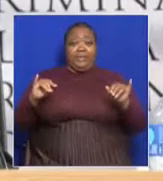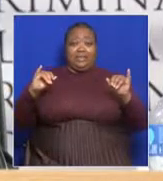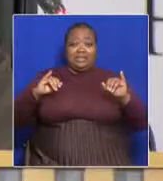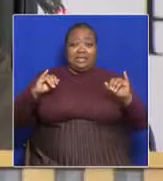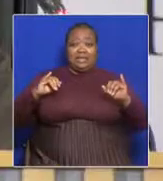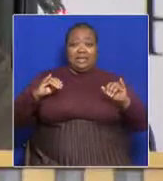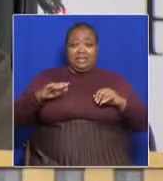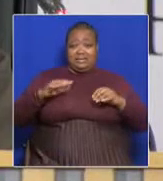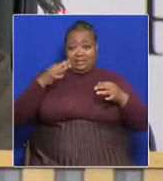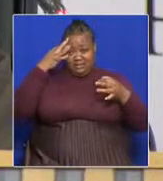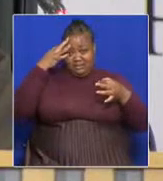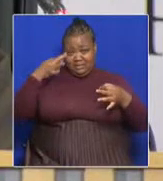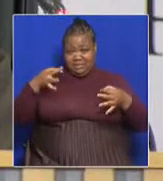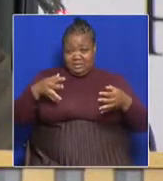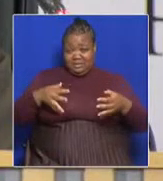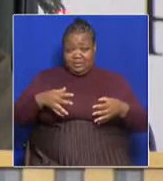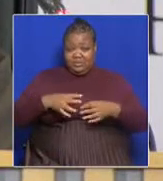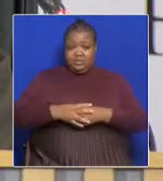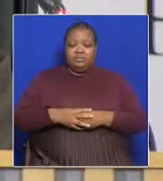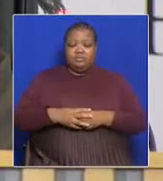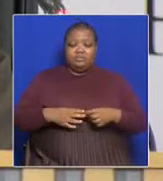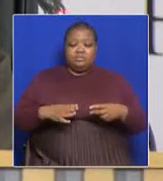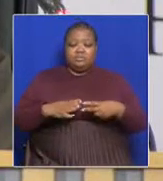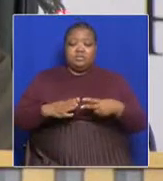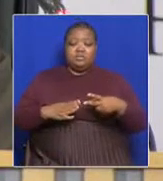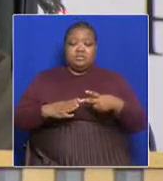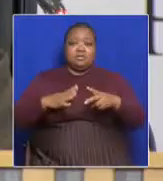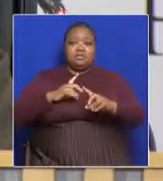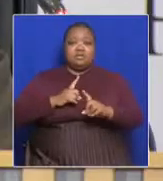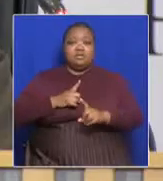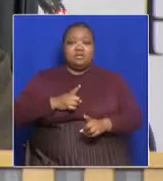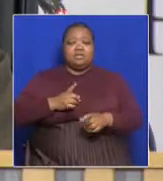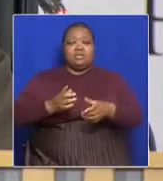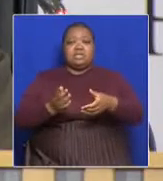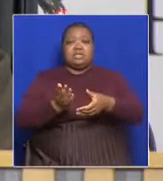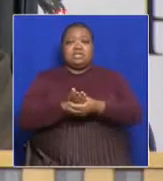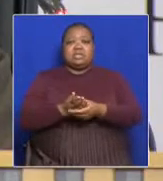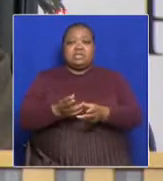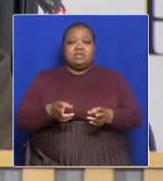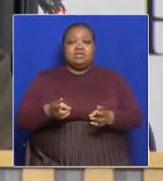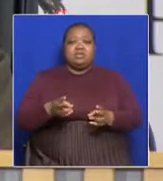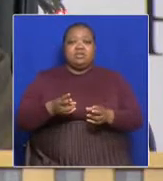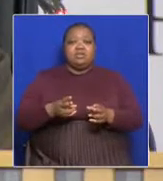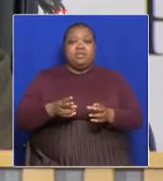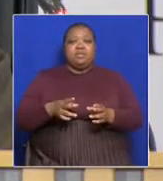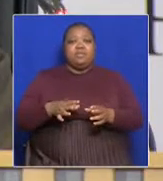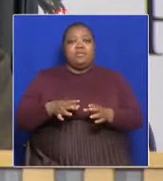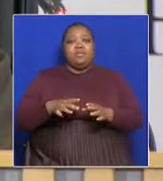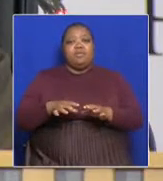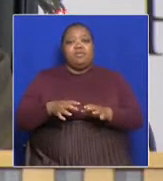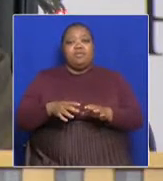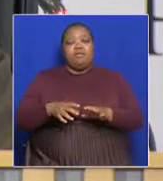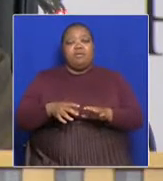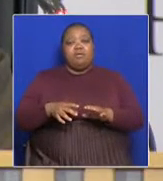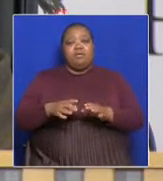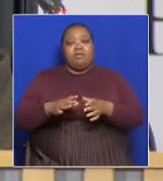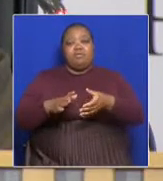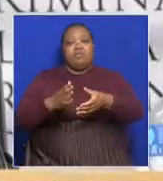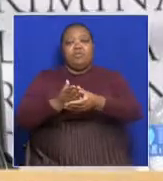I'll answer that in two parts. Please. These cases normally are even filed before that period. It's even a shorter period.